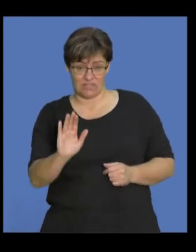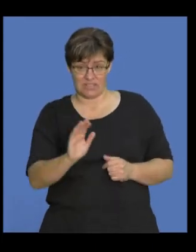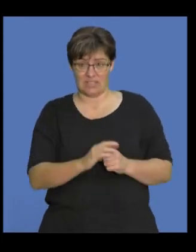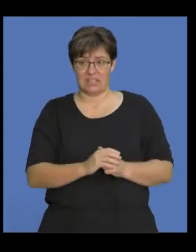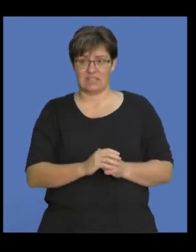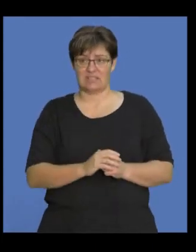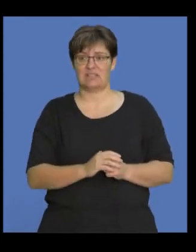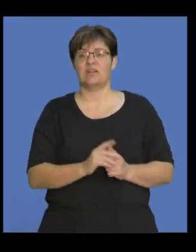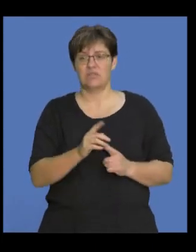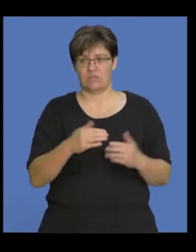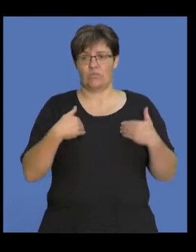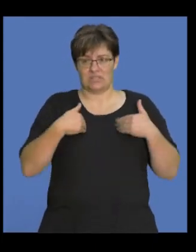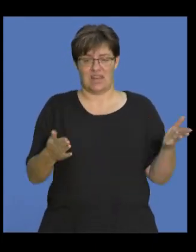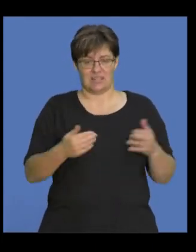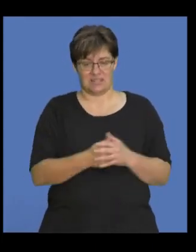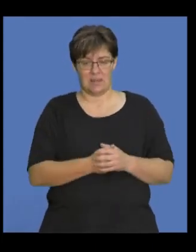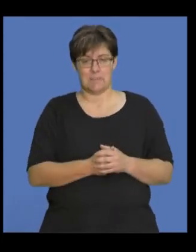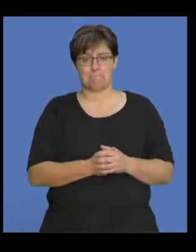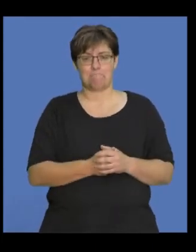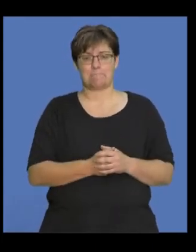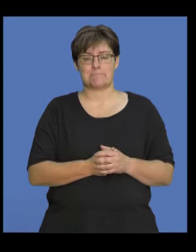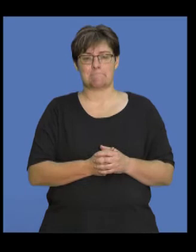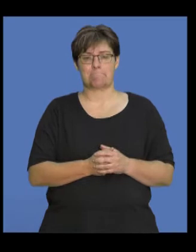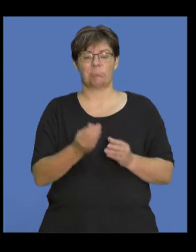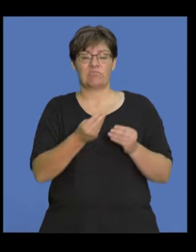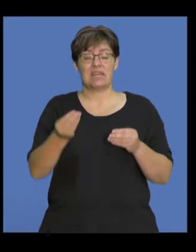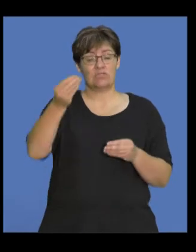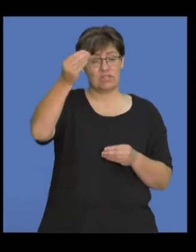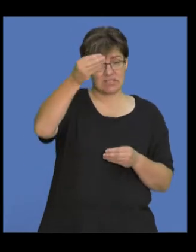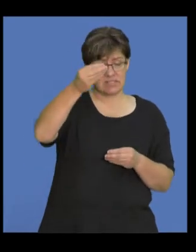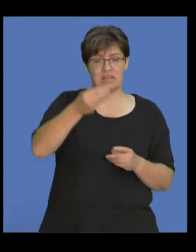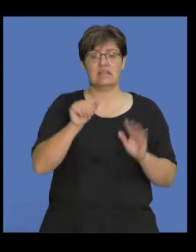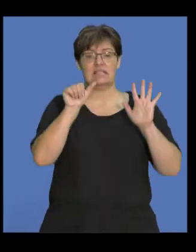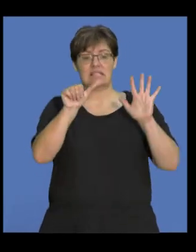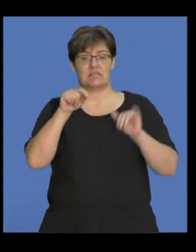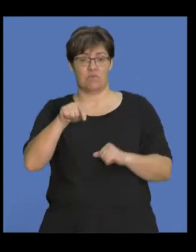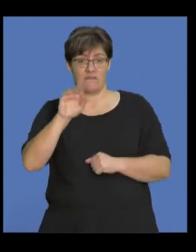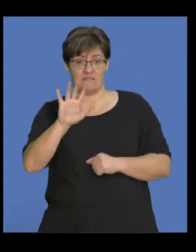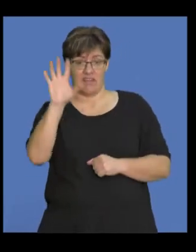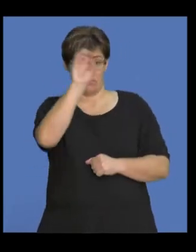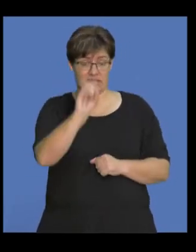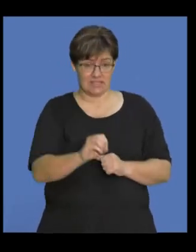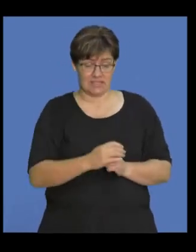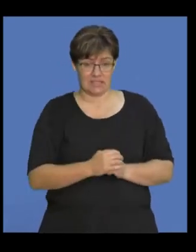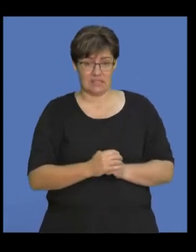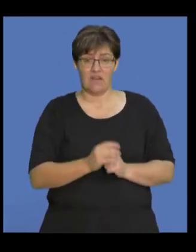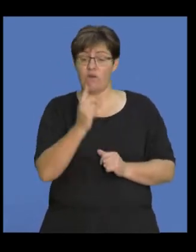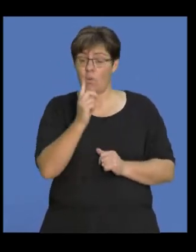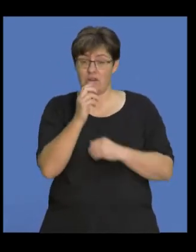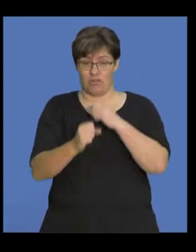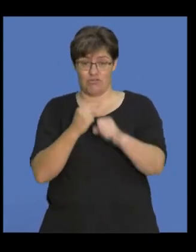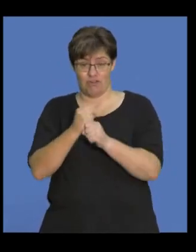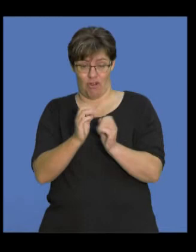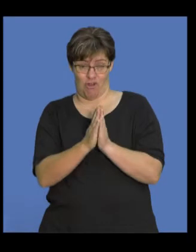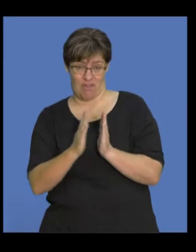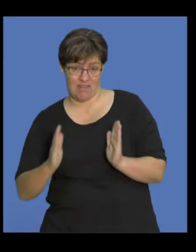what Jenna started with, her investment. The interest is at 6.5% per annum, and